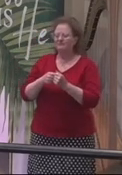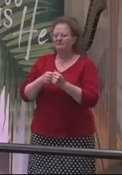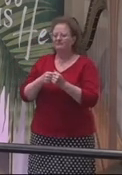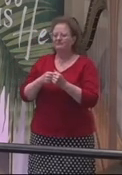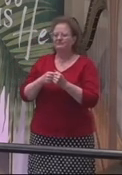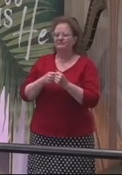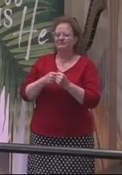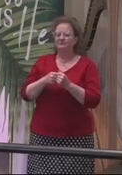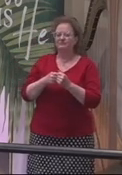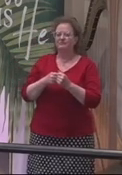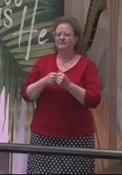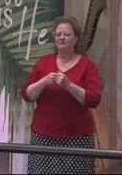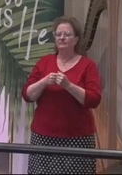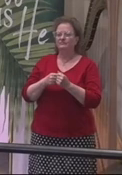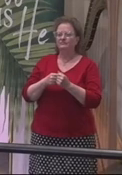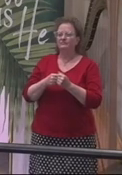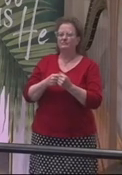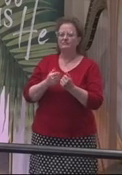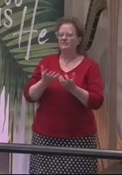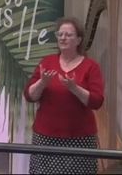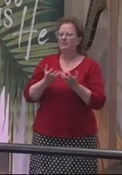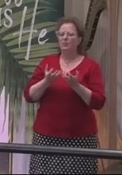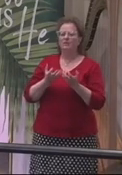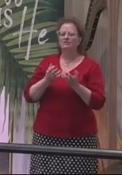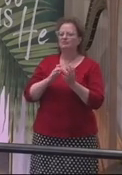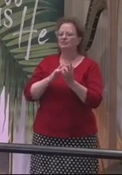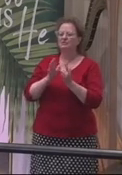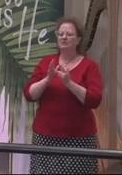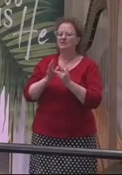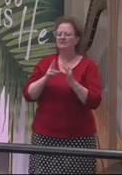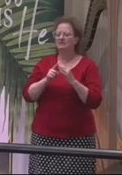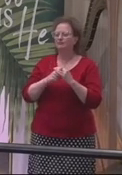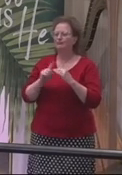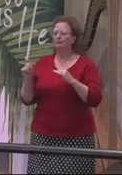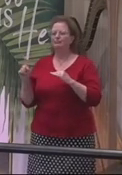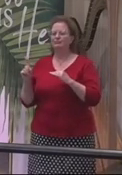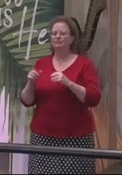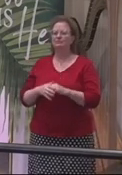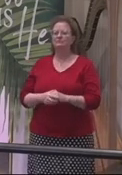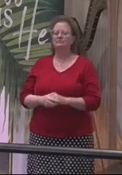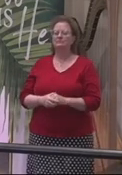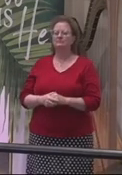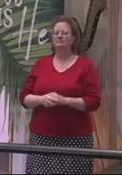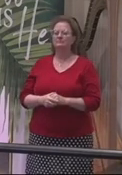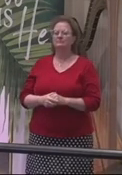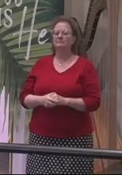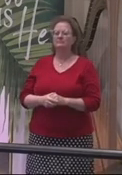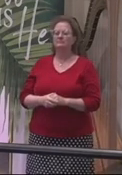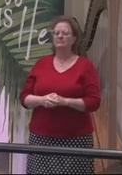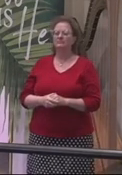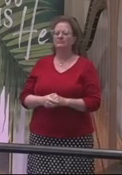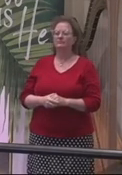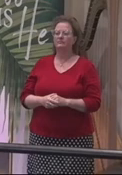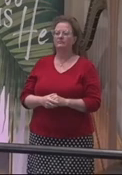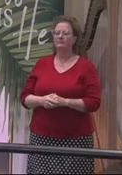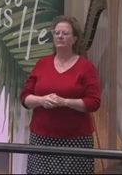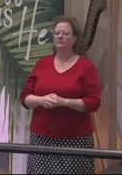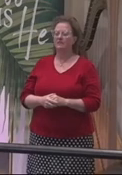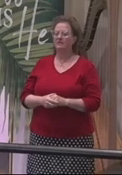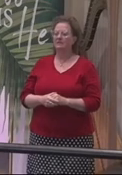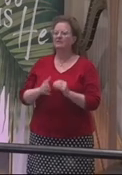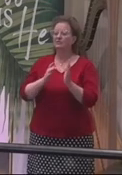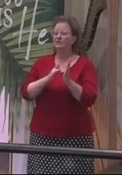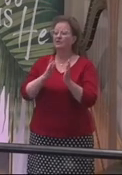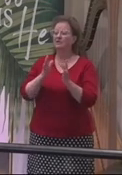spot where he couldn't wriggle free from them like he had done so many times before. They got him into a spot where he